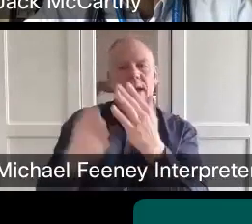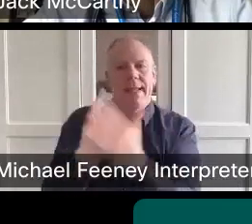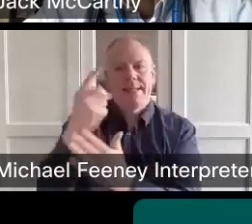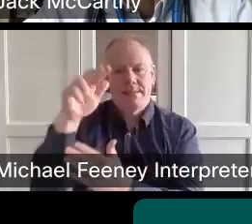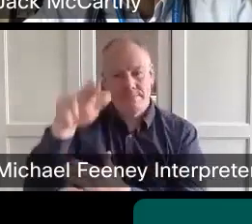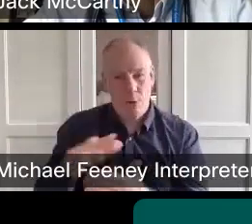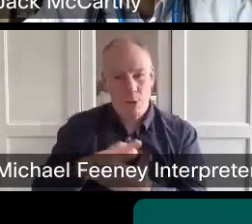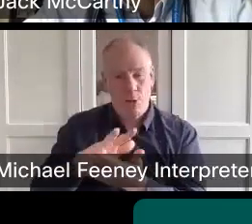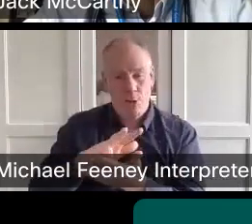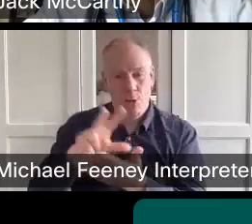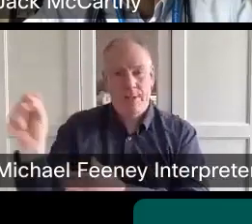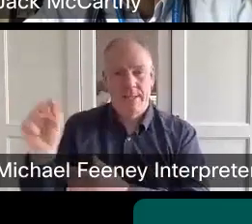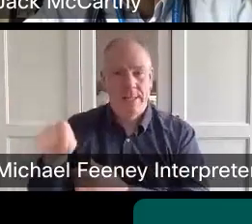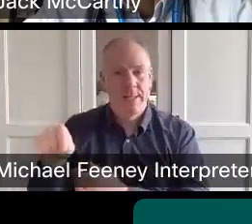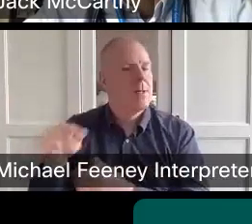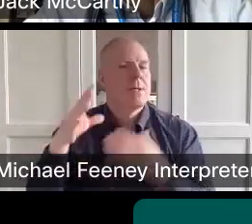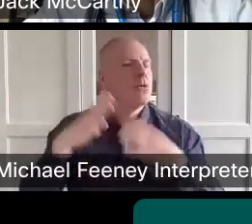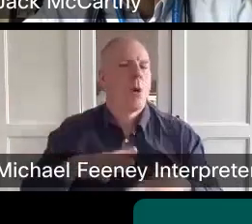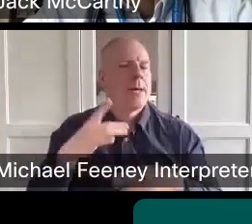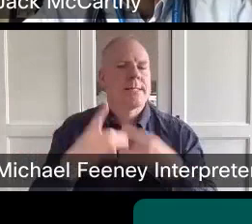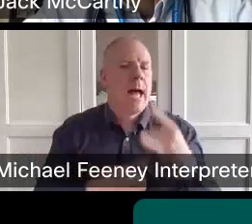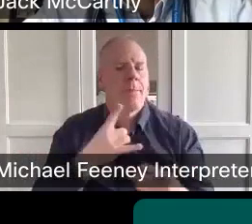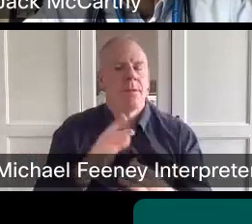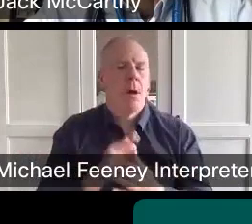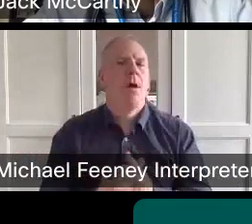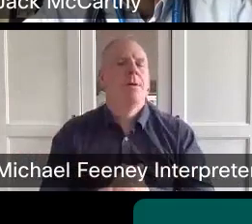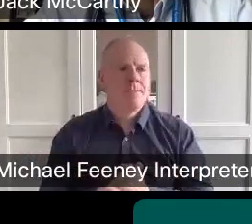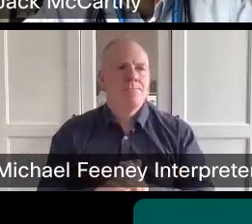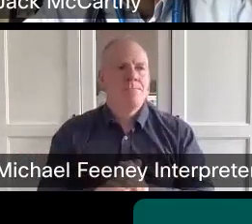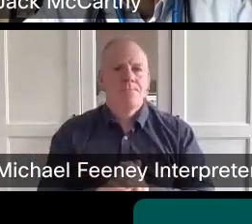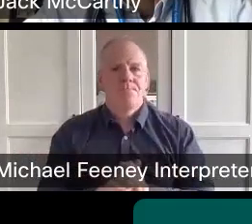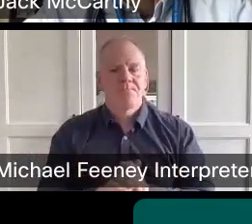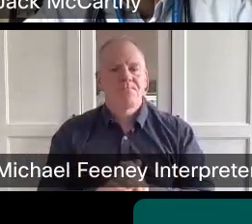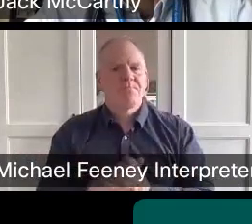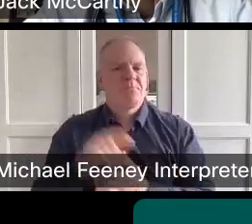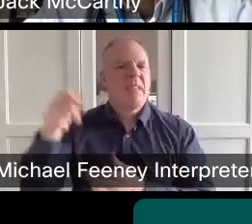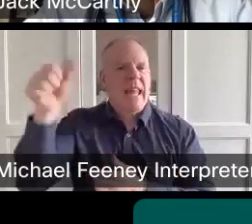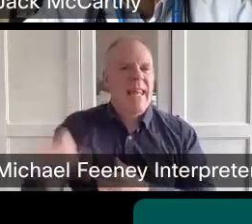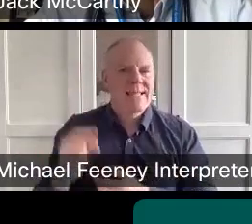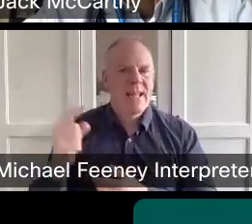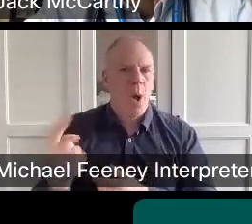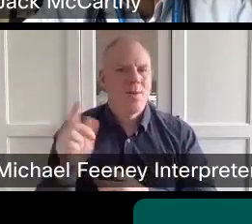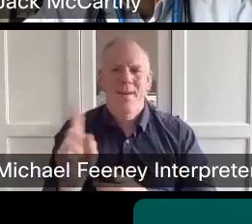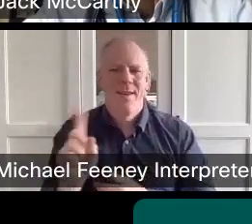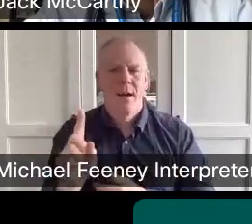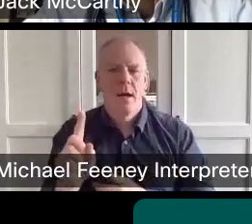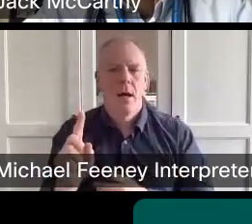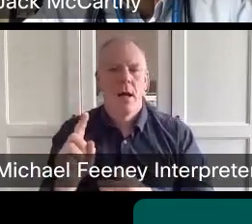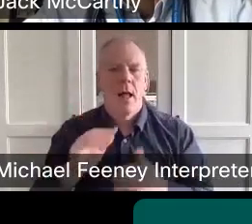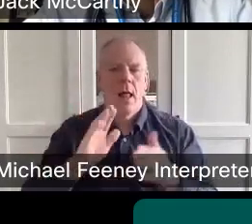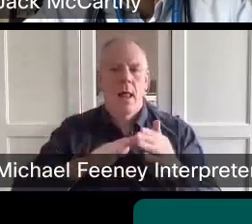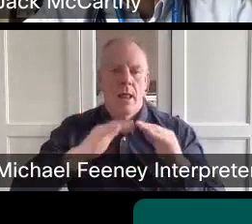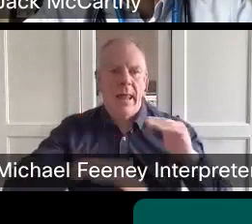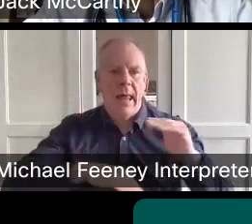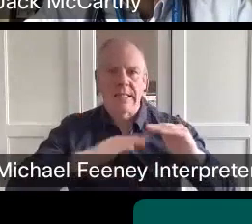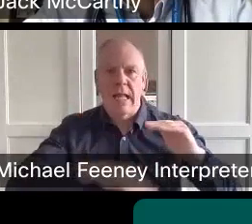incidents. Okay, so what we don't want to see happen now is that people start focusing on this list only, and we start to see a drop off in open